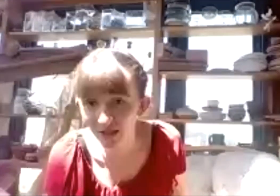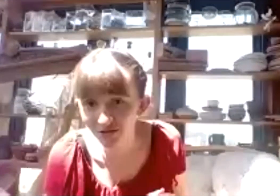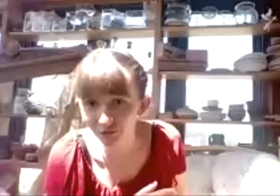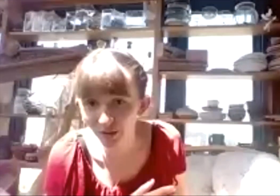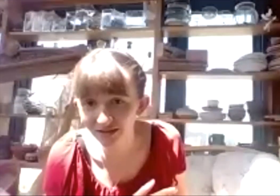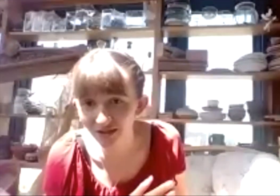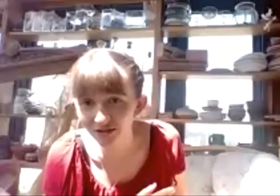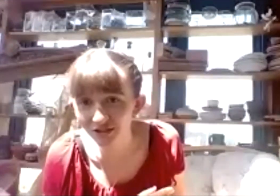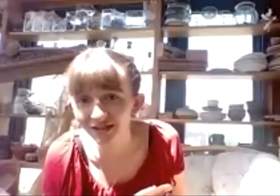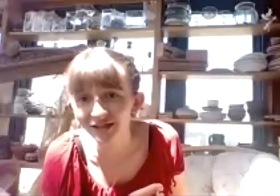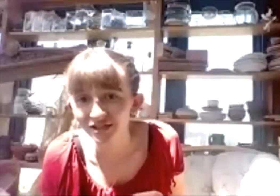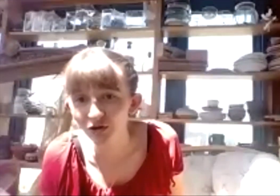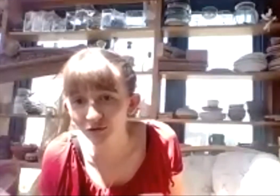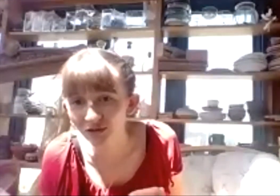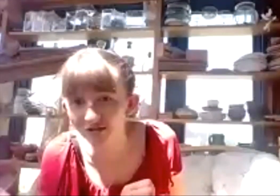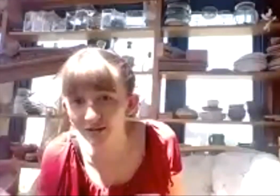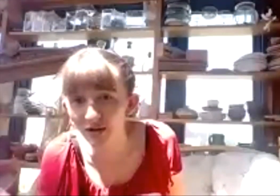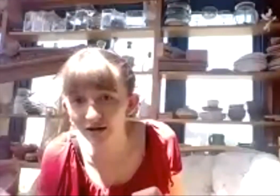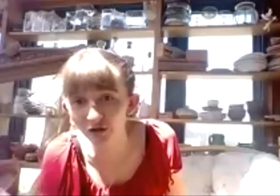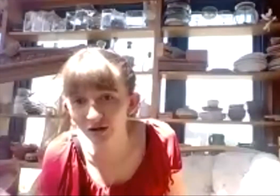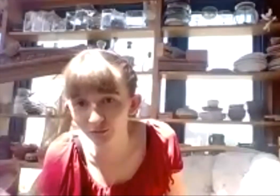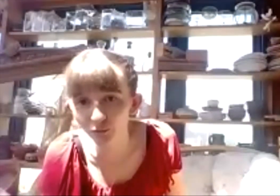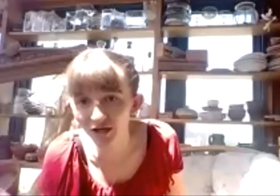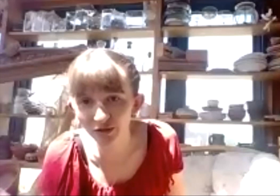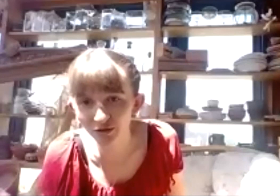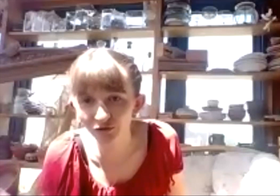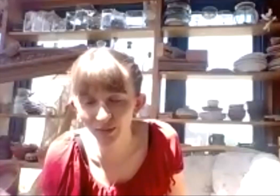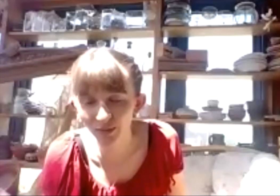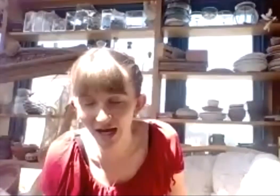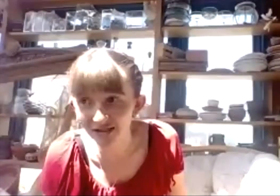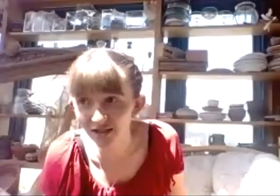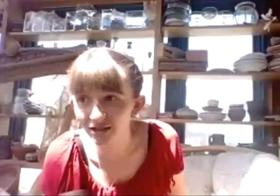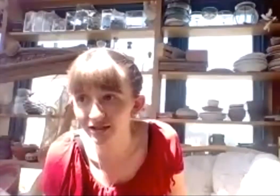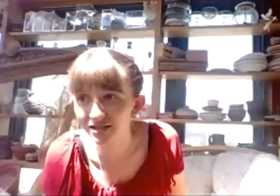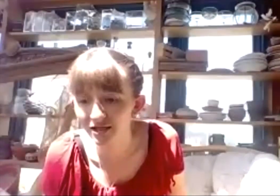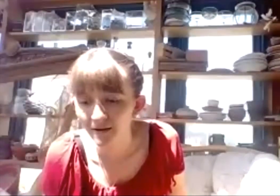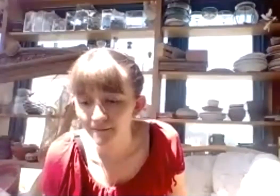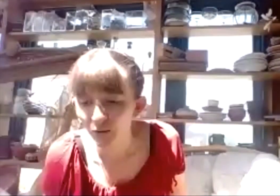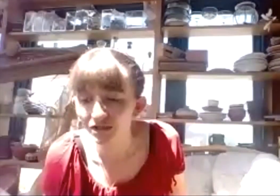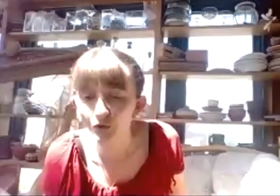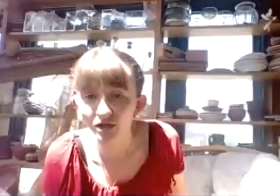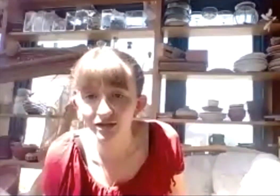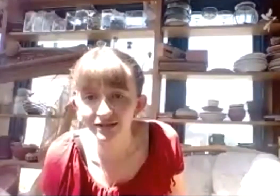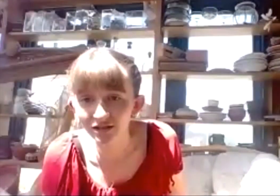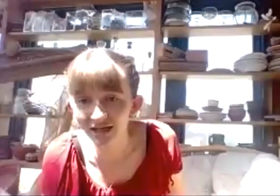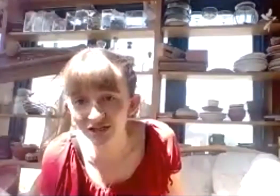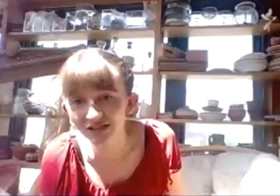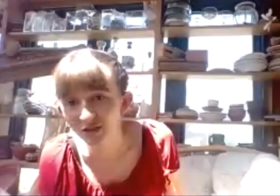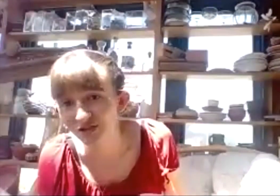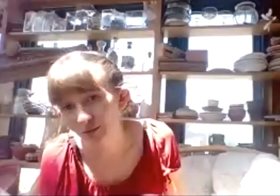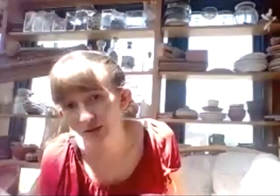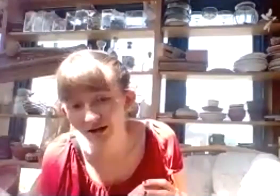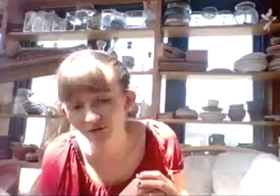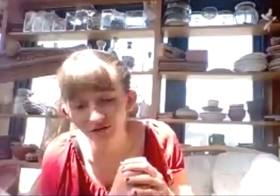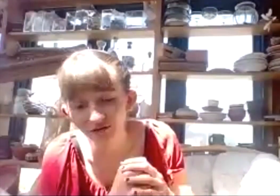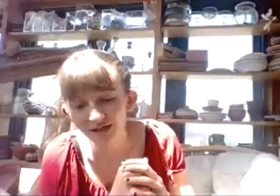collections manager of paleontology. So for a long time, for what I've been doing for the past year is working with her in the collections, which is